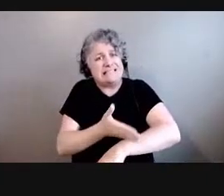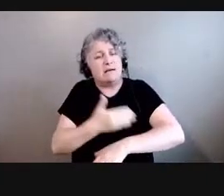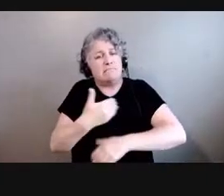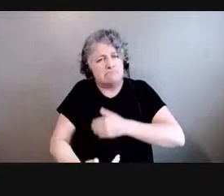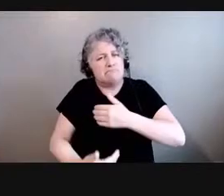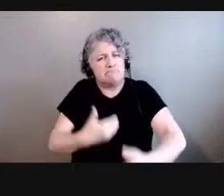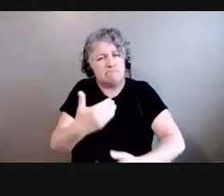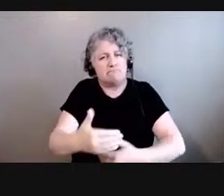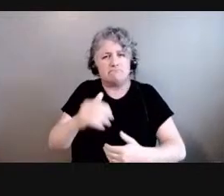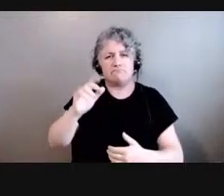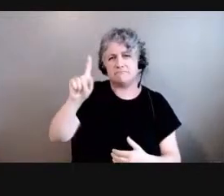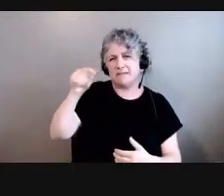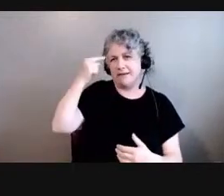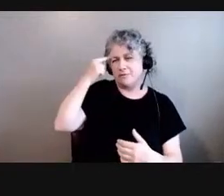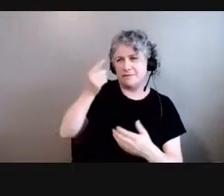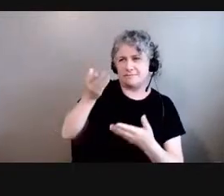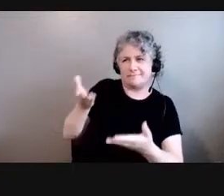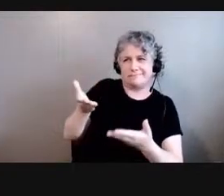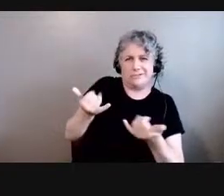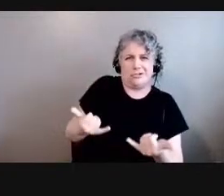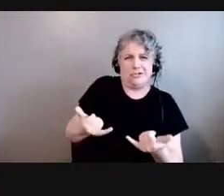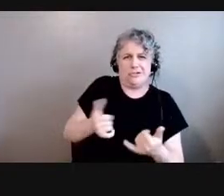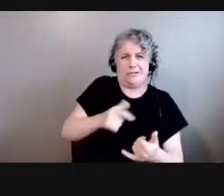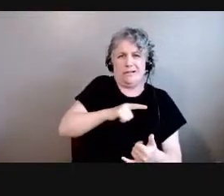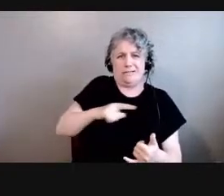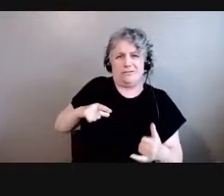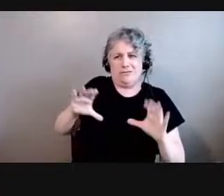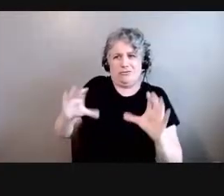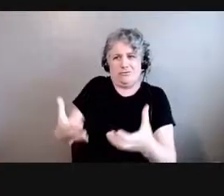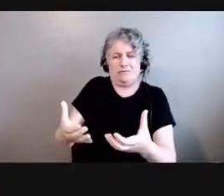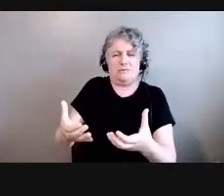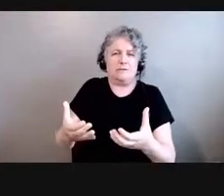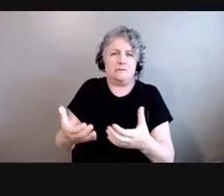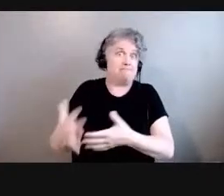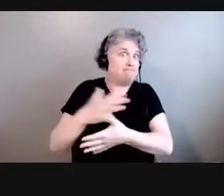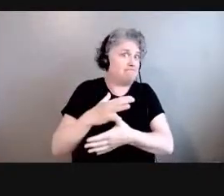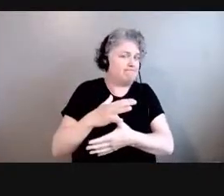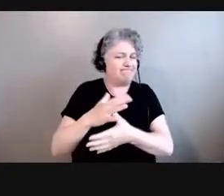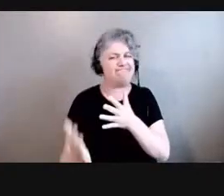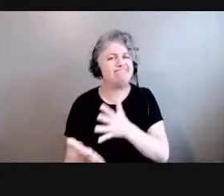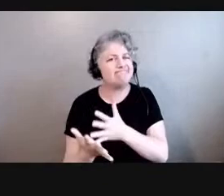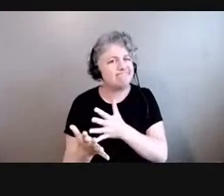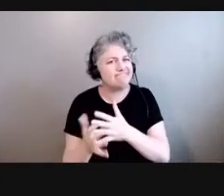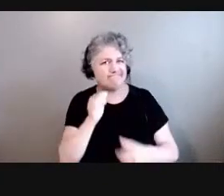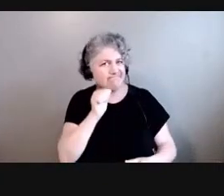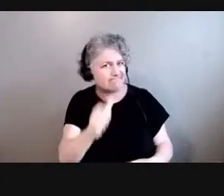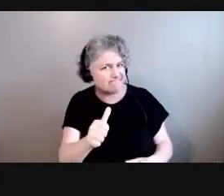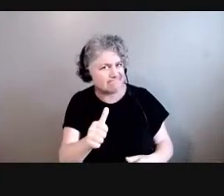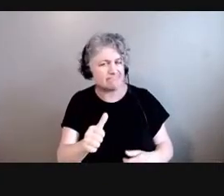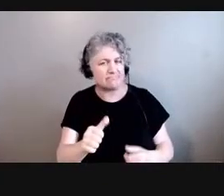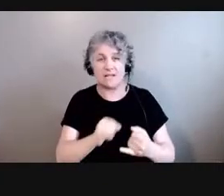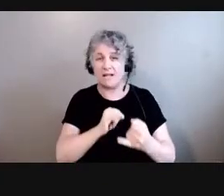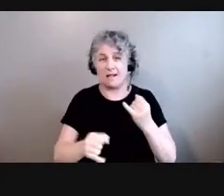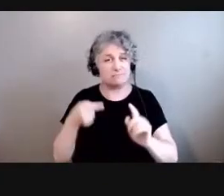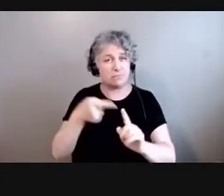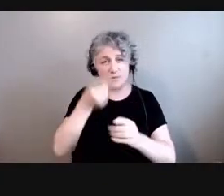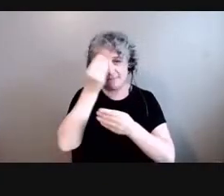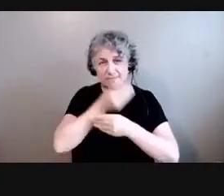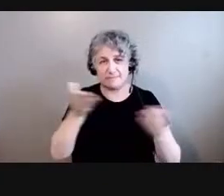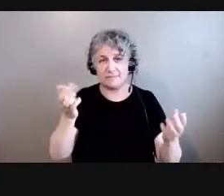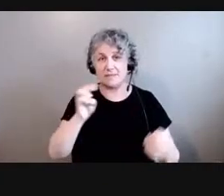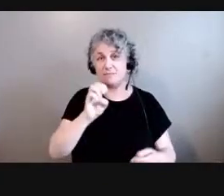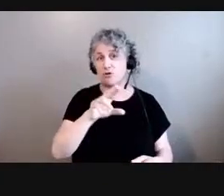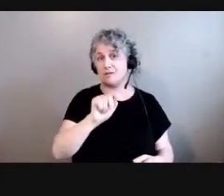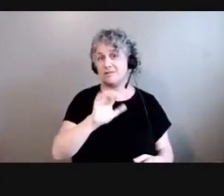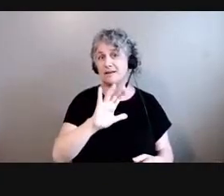legislature is not prioritizing this aspect of the plan. And final point, Montech is working to